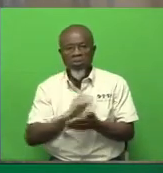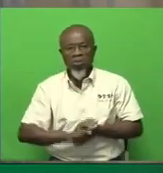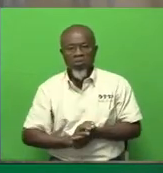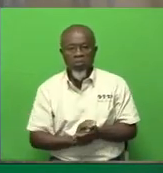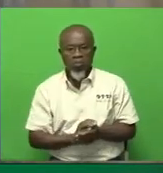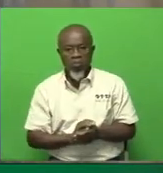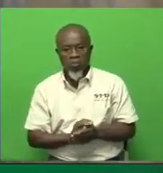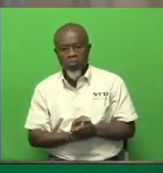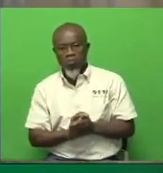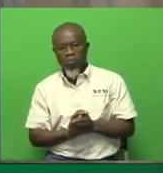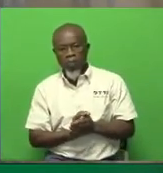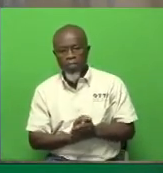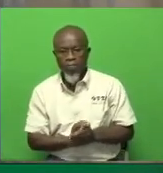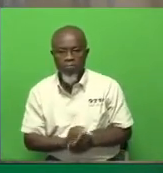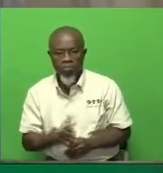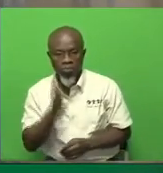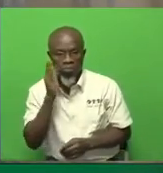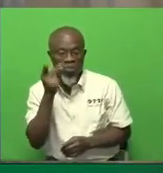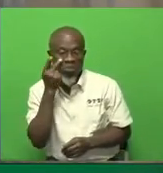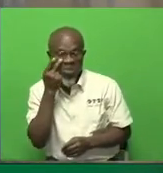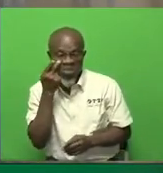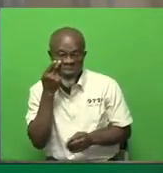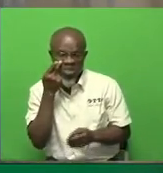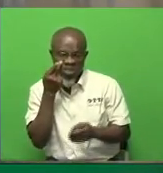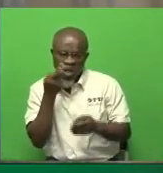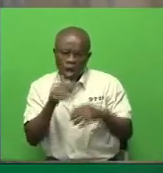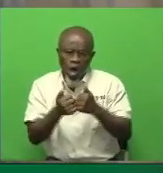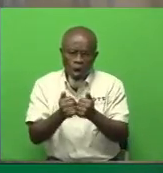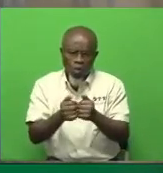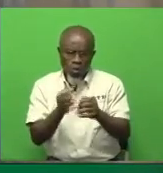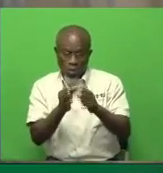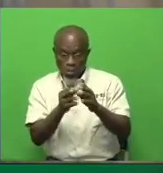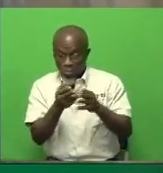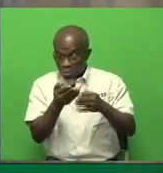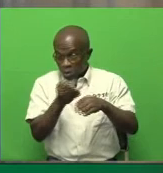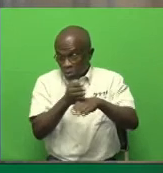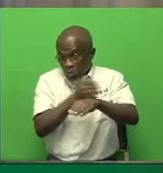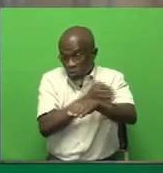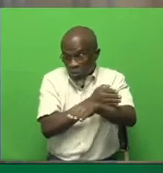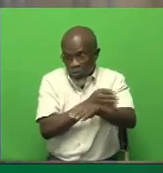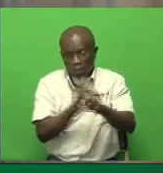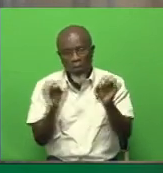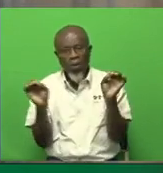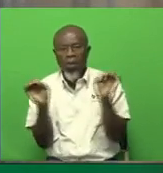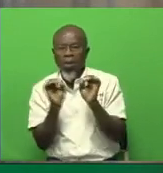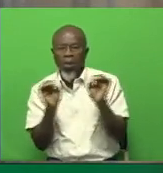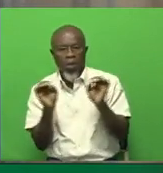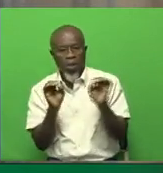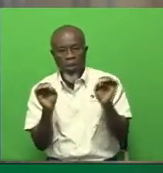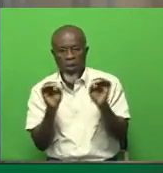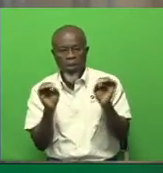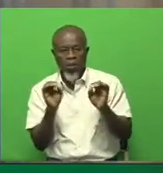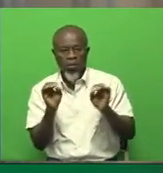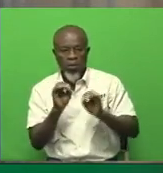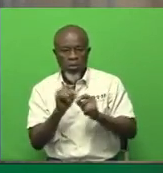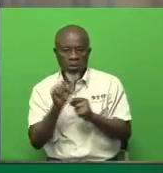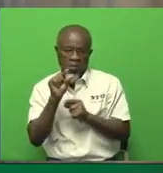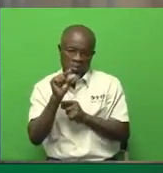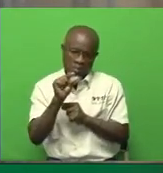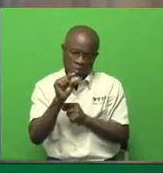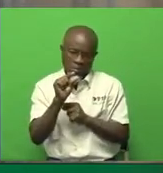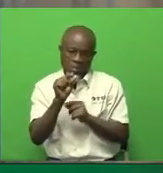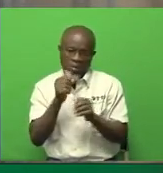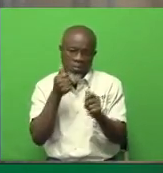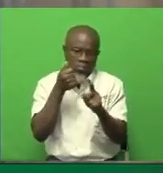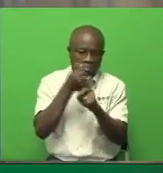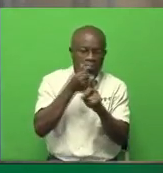have little impact on the attractiveness of this incentive and will have little impact on getting in more